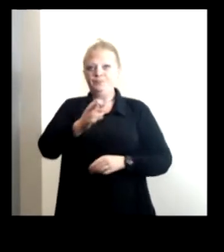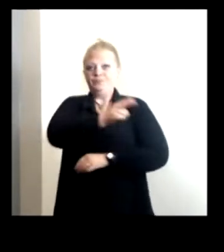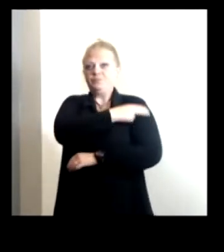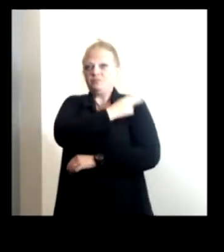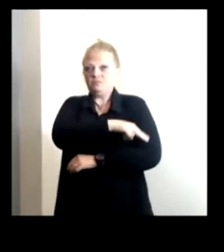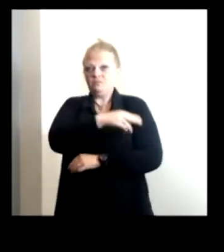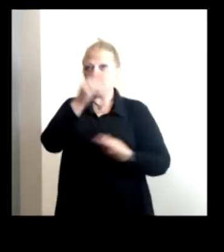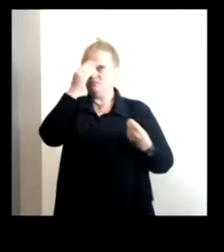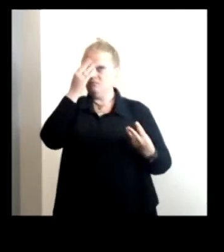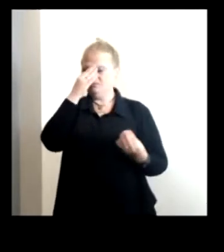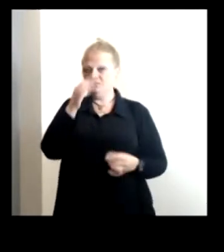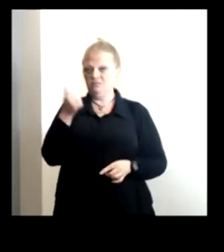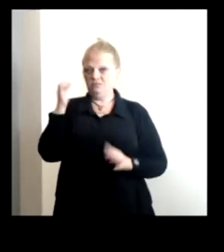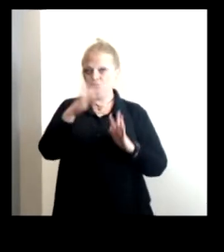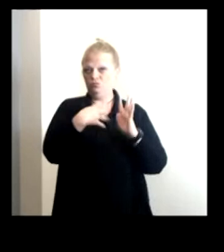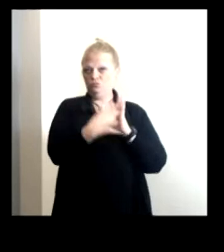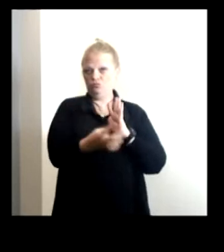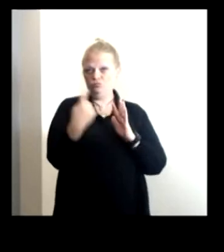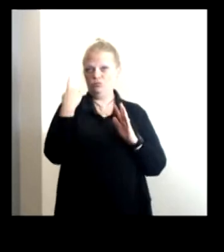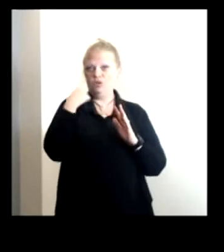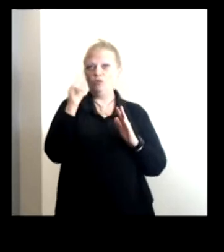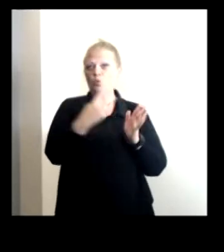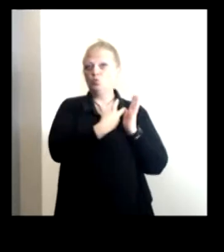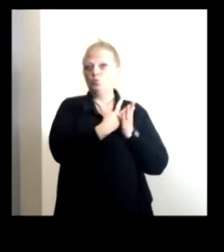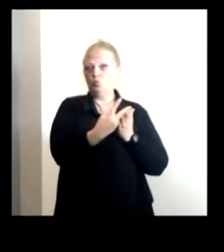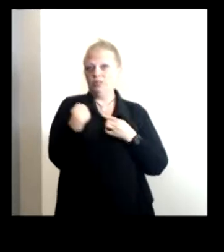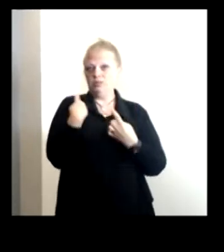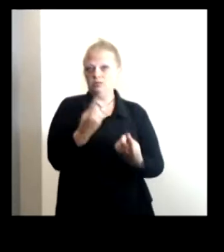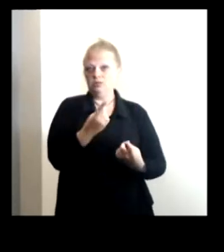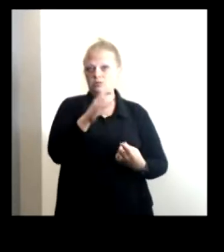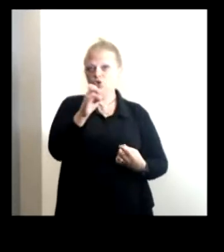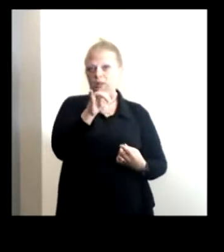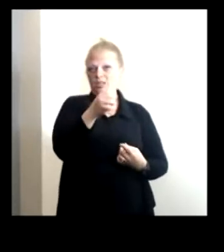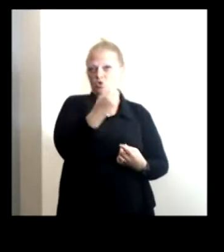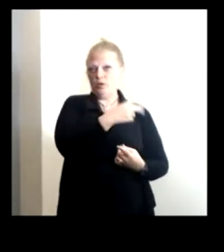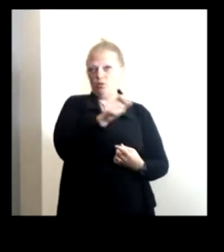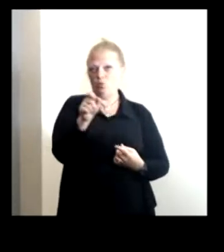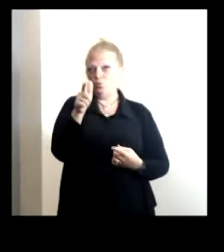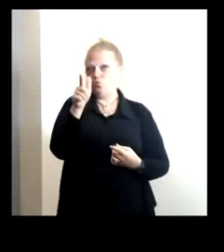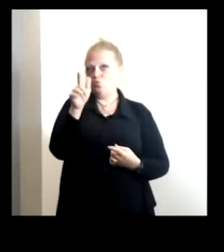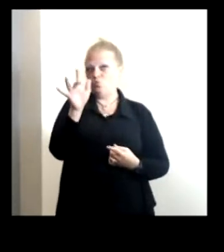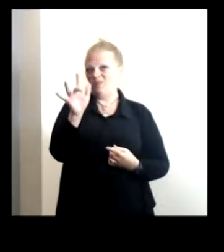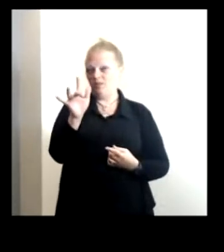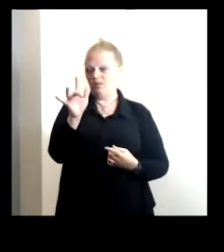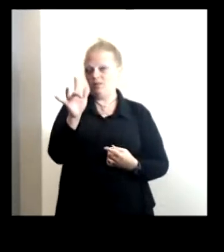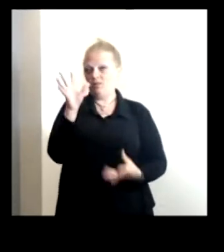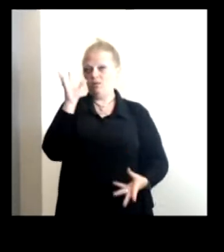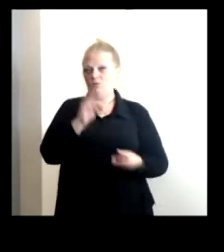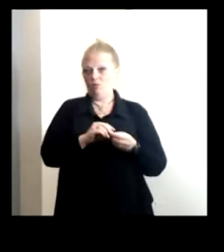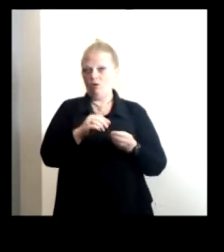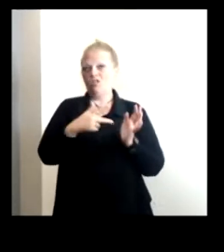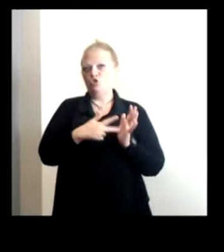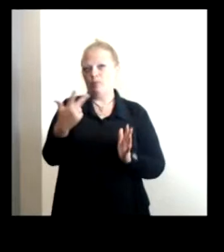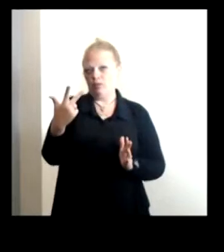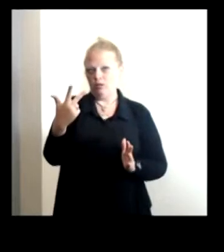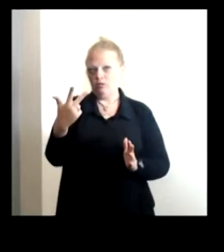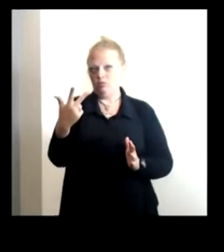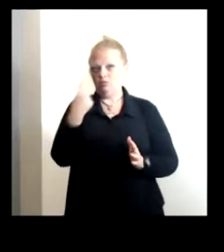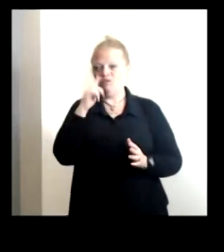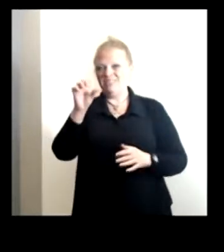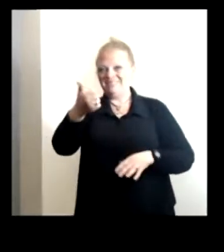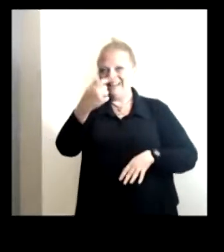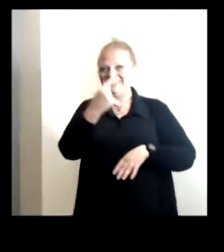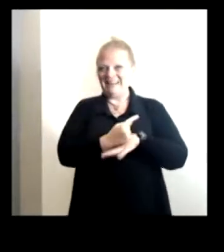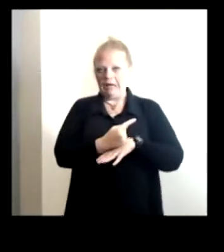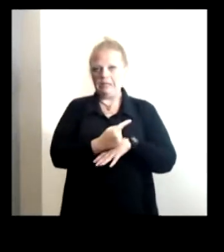hospitalizations, this is the chart for the last 2 weeks, July 12th to 25th. Overall hospitalizations have tripled in the last 10 days, or